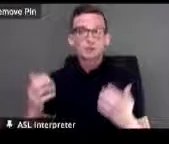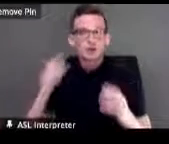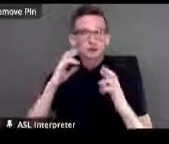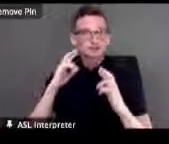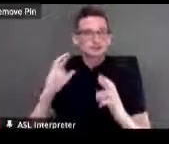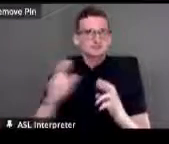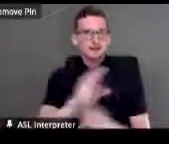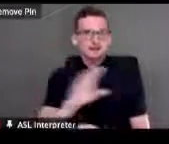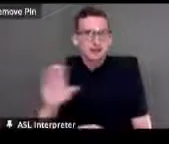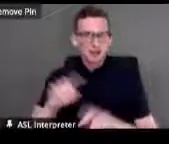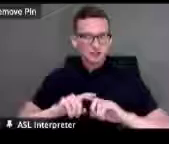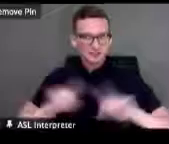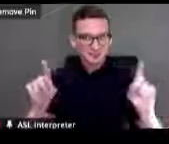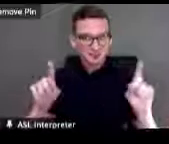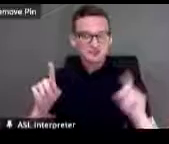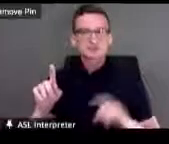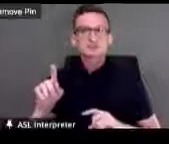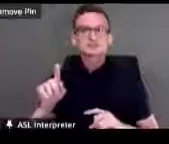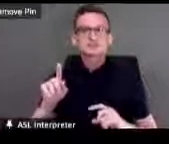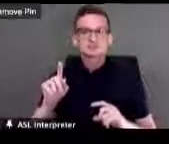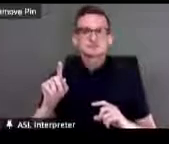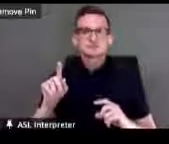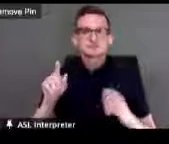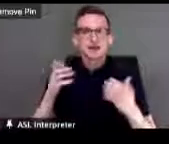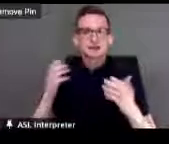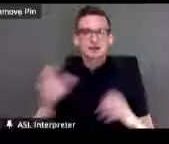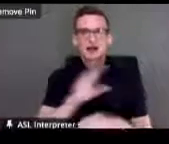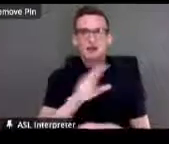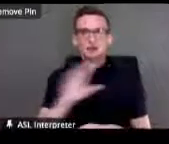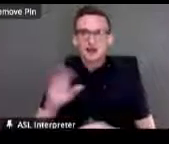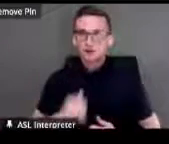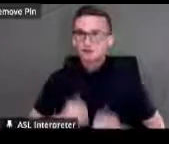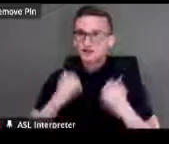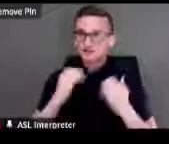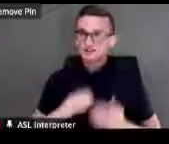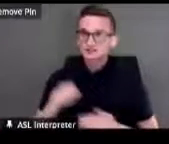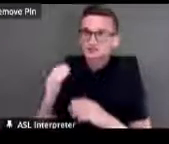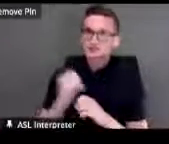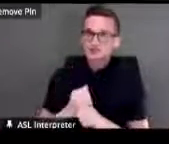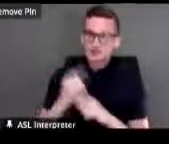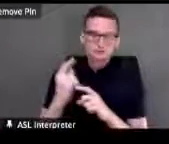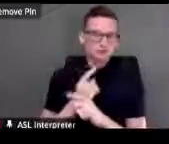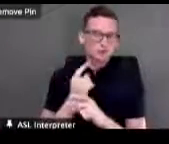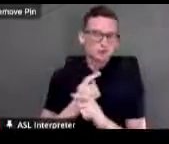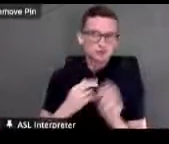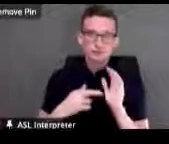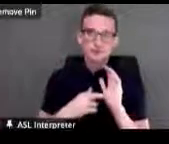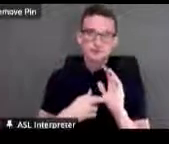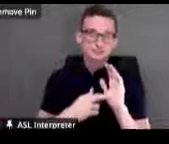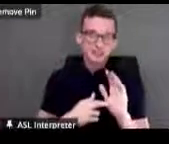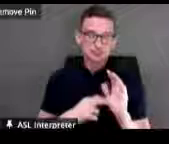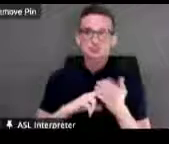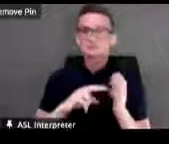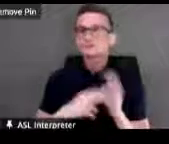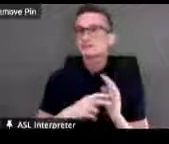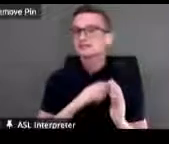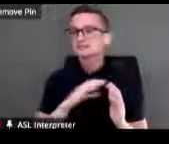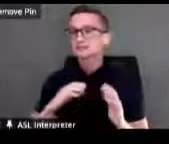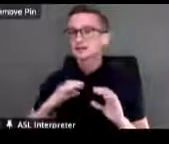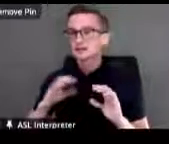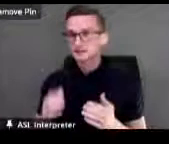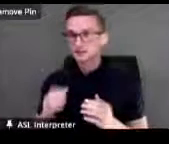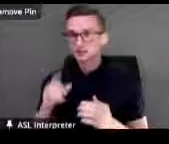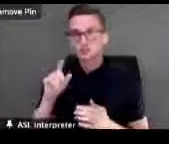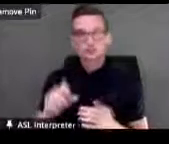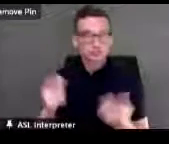for the residents to get the representation they deserve, the commission should look to split Eastern Fresno and